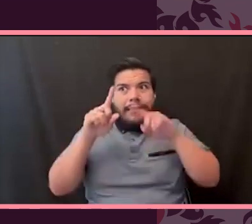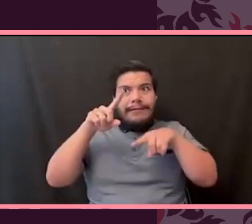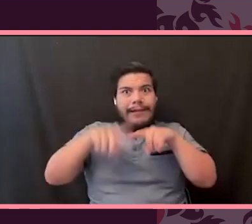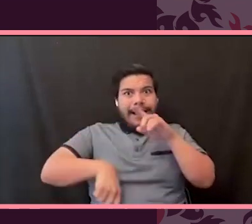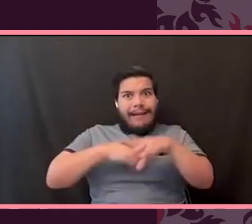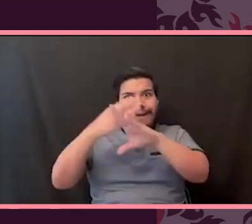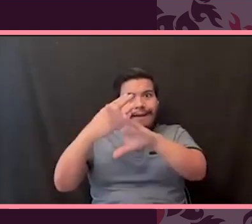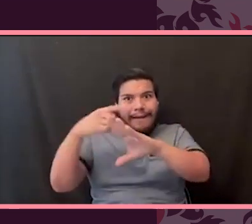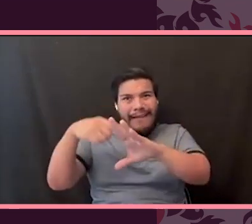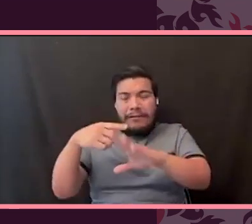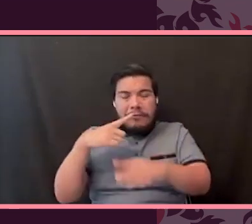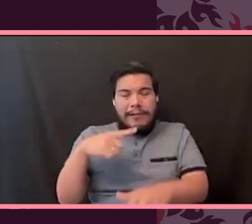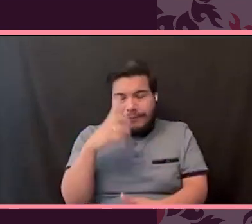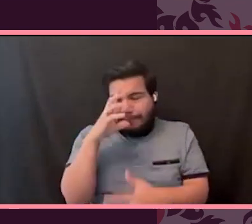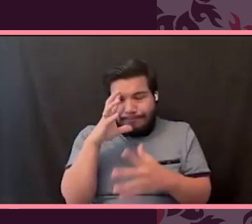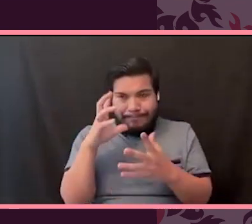mind-boggling.